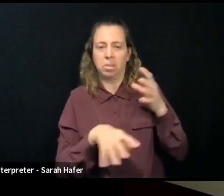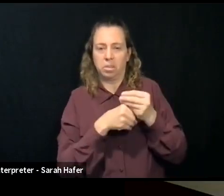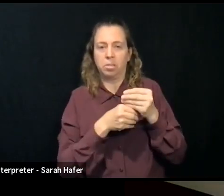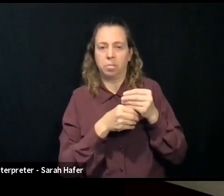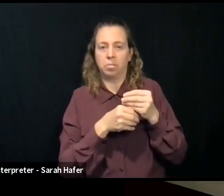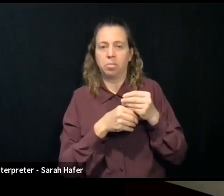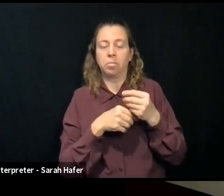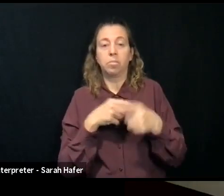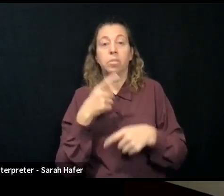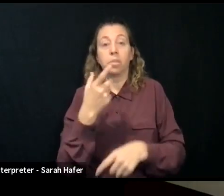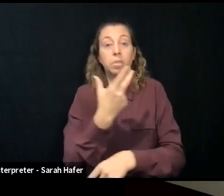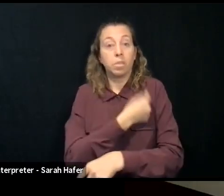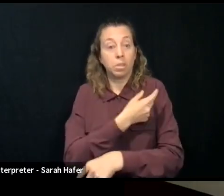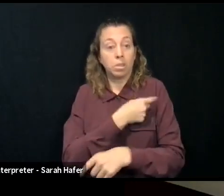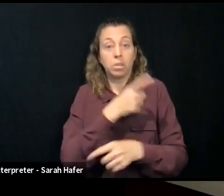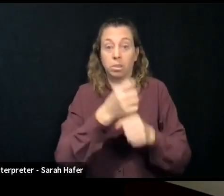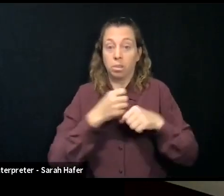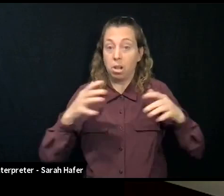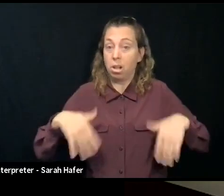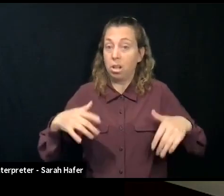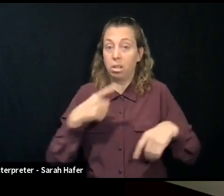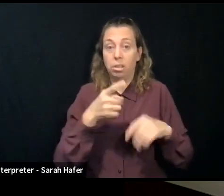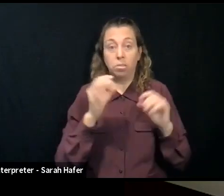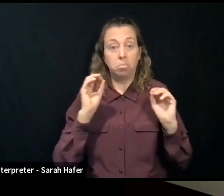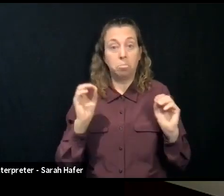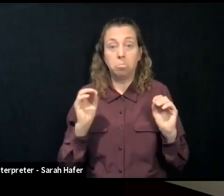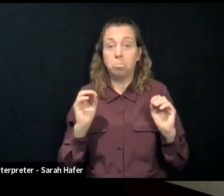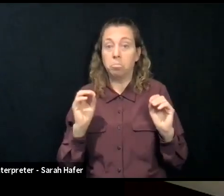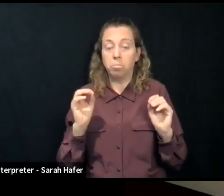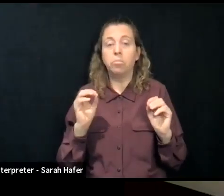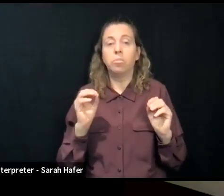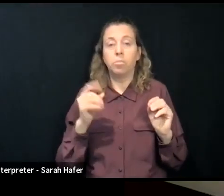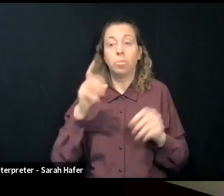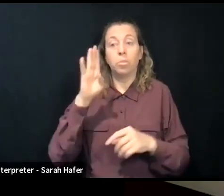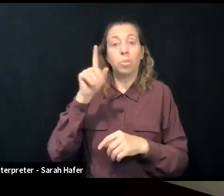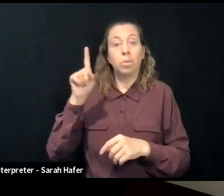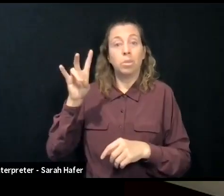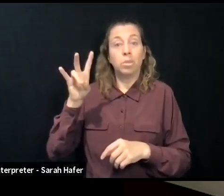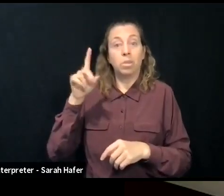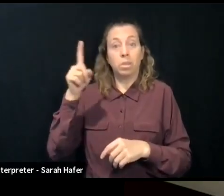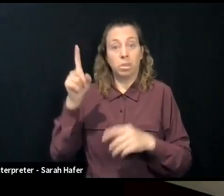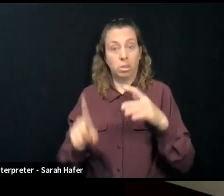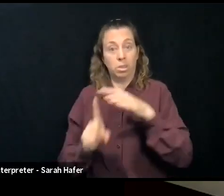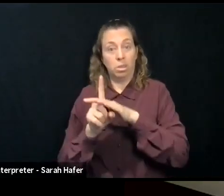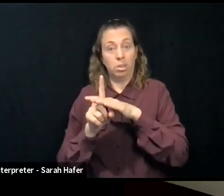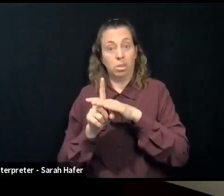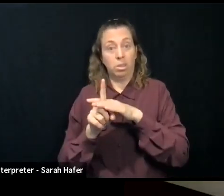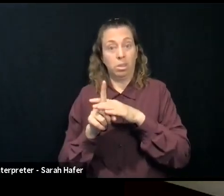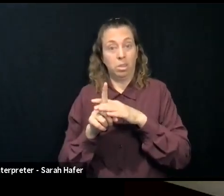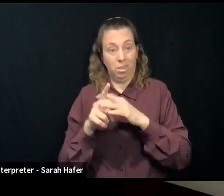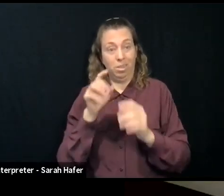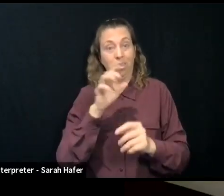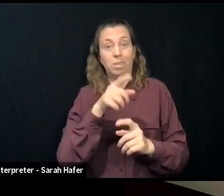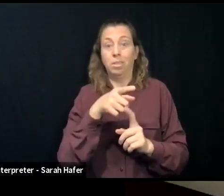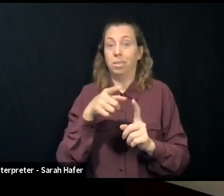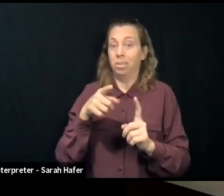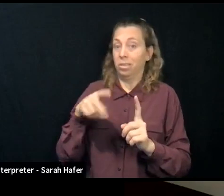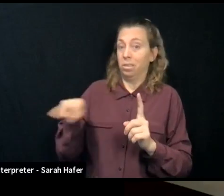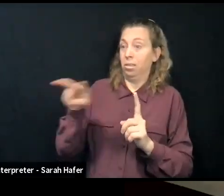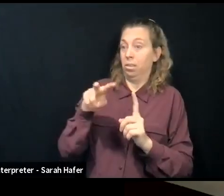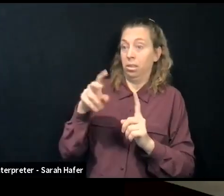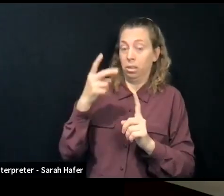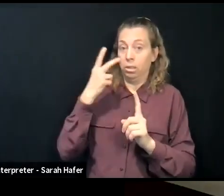engaged in this vaccination campaign and B117 emerged in our population, we probably would have seen even more cases than we're seeing now, because